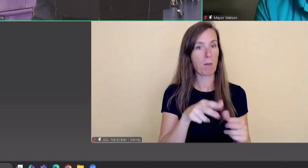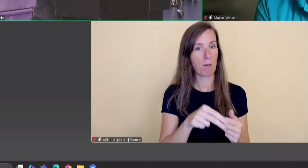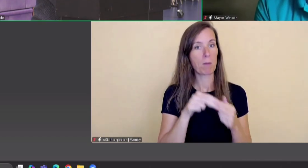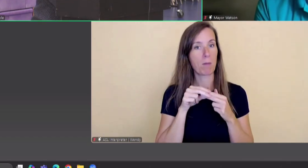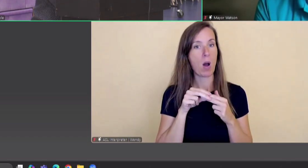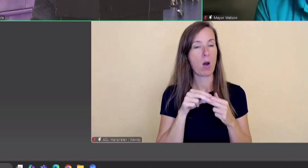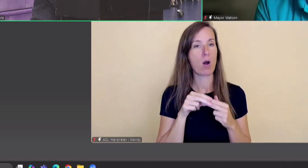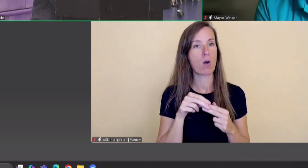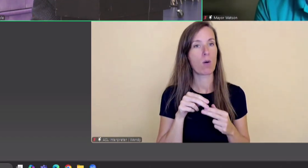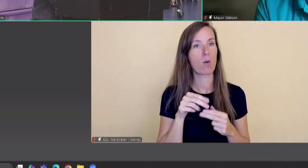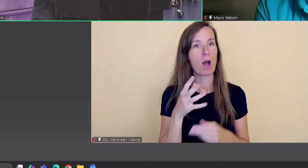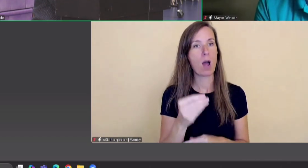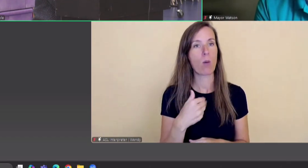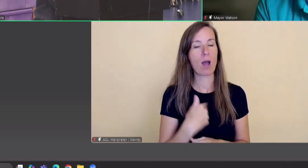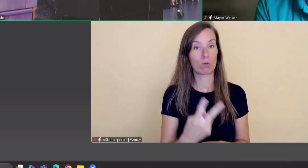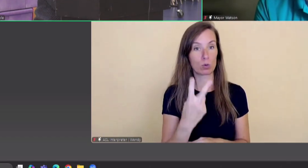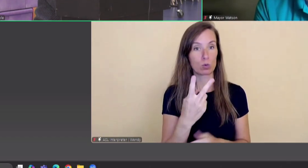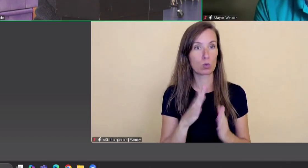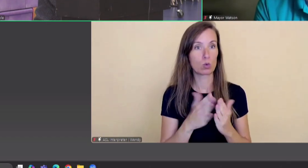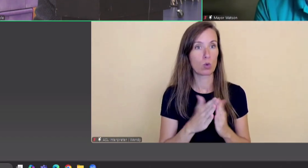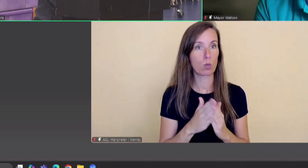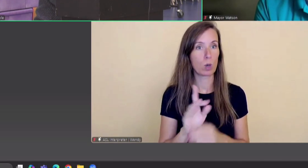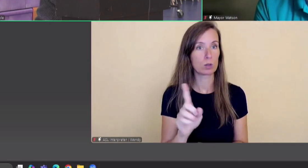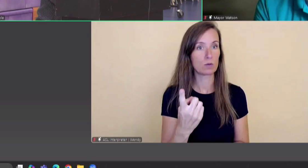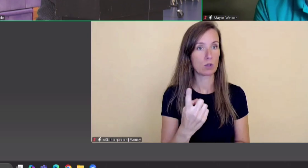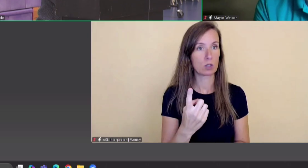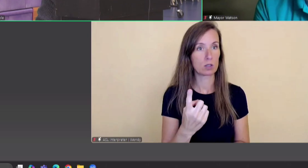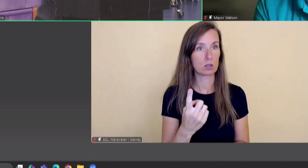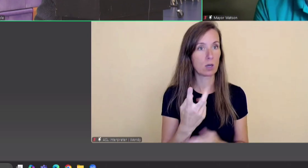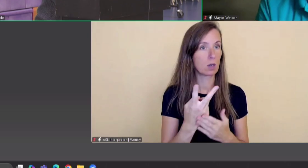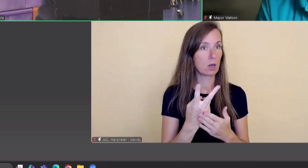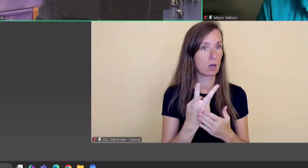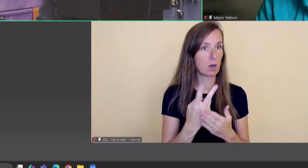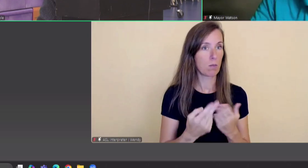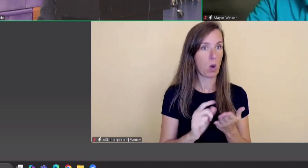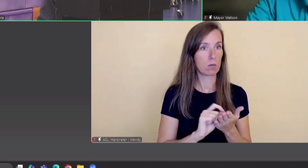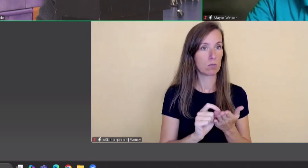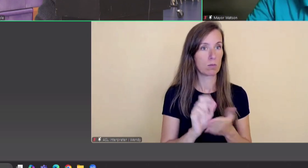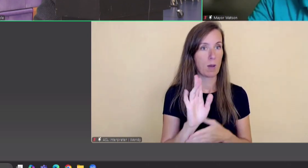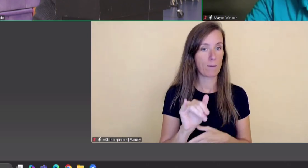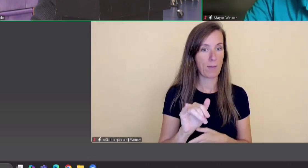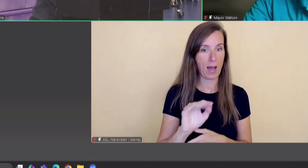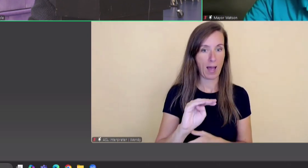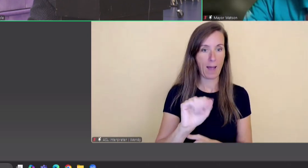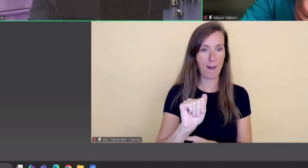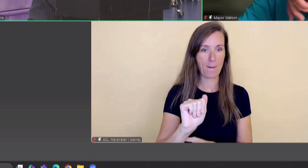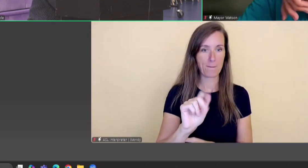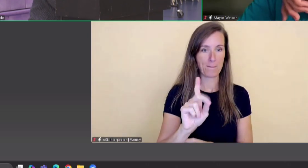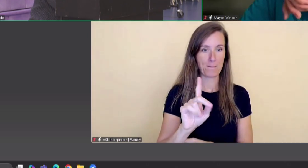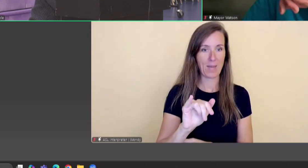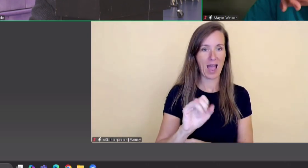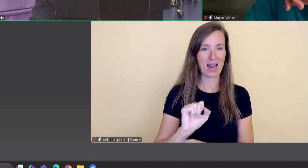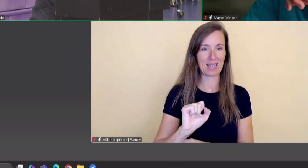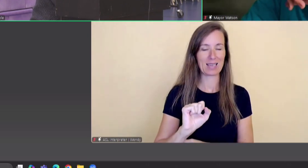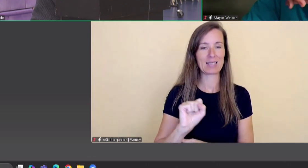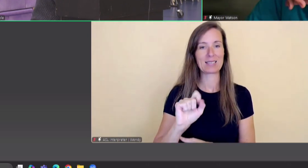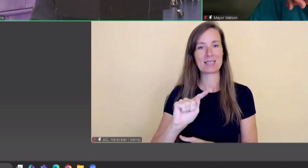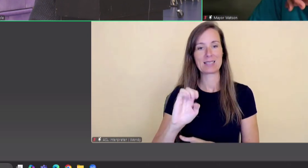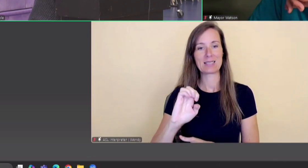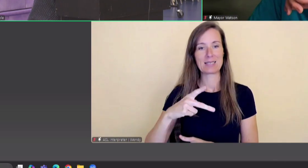2 books. The first, they're both by Maddie Stepanek. And the first one is